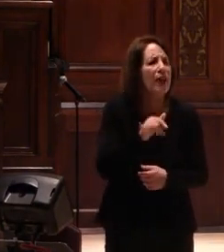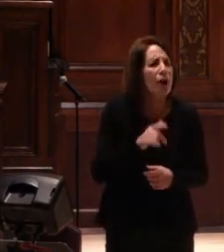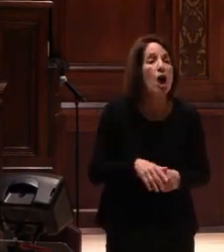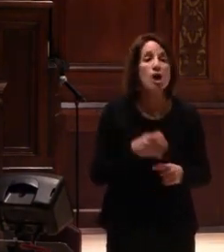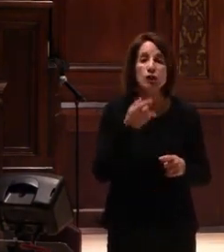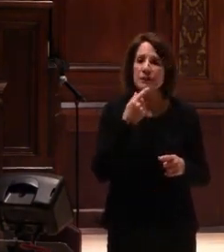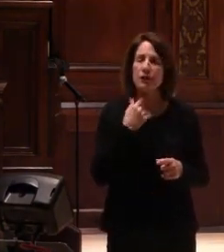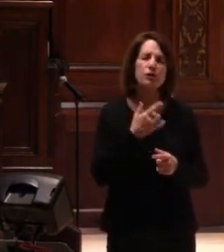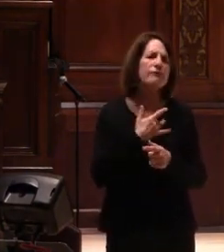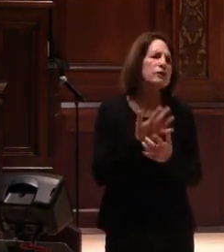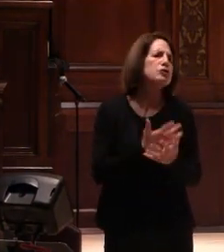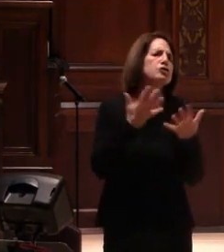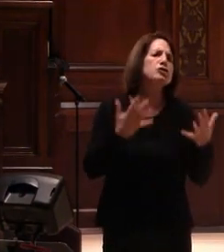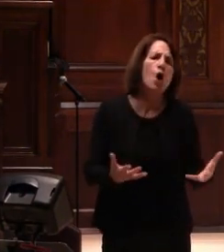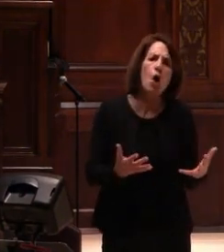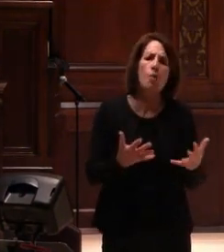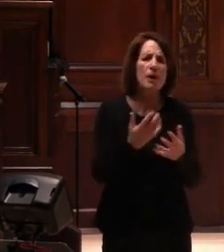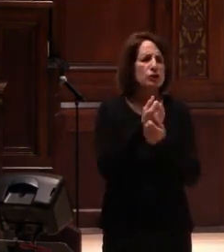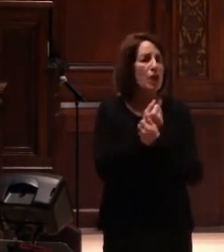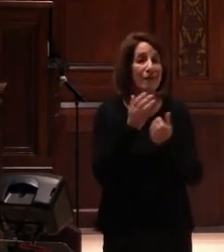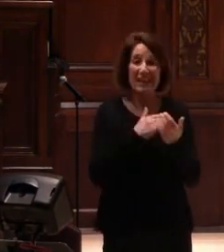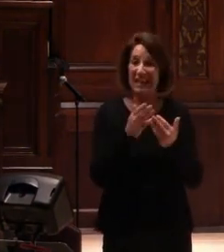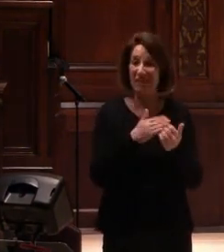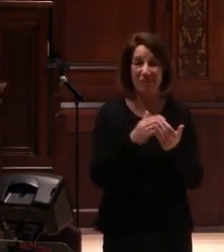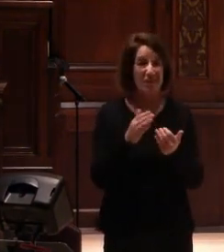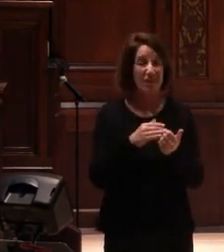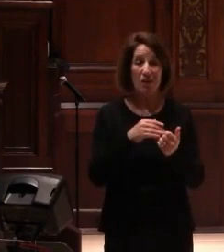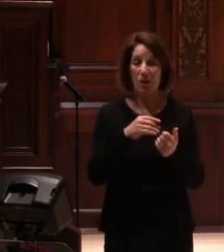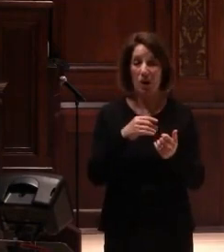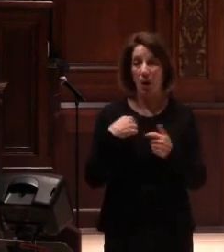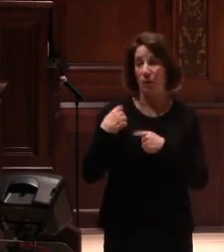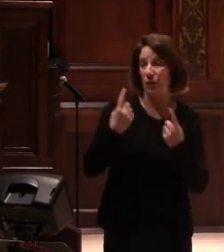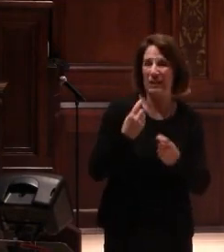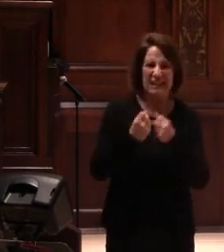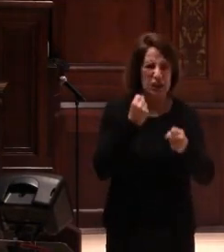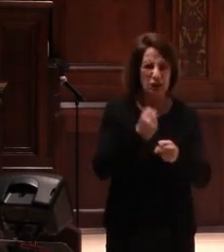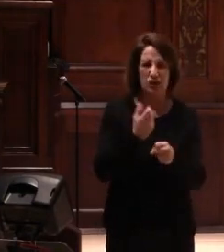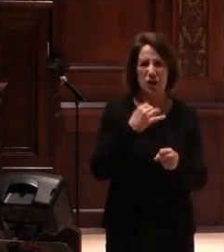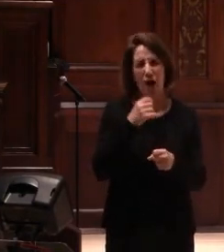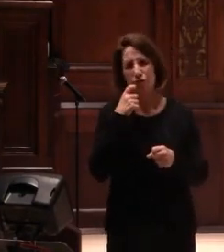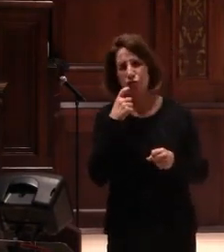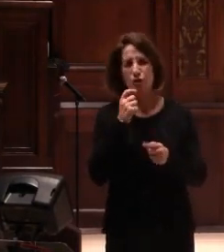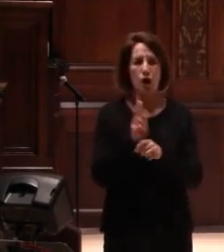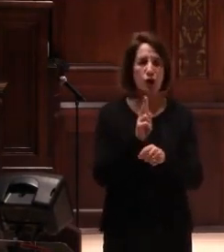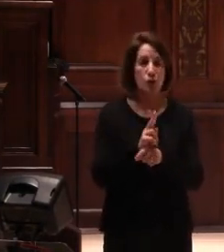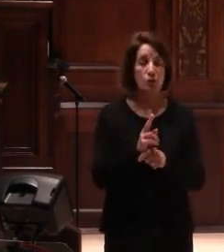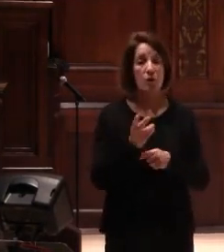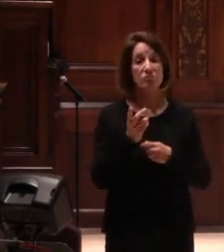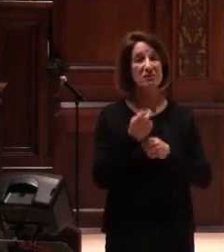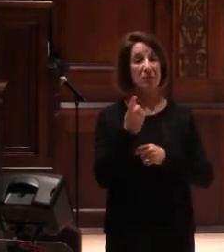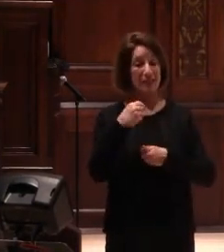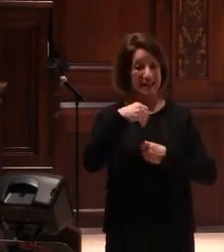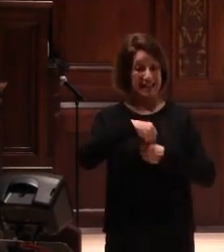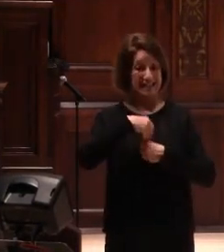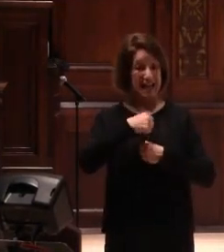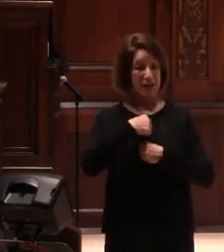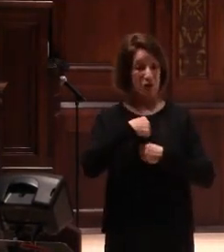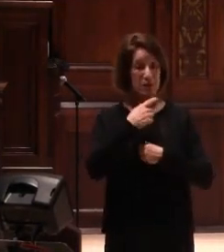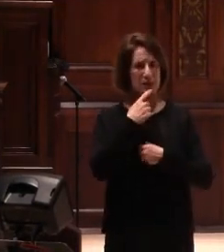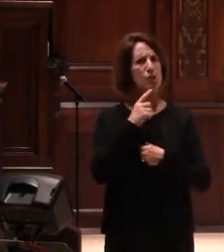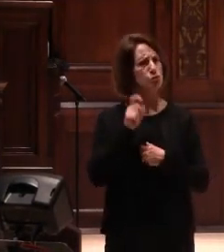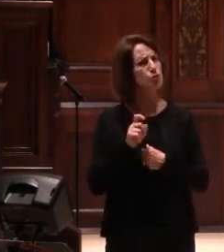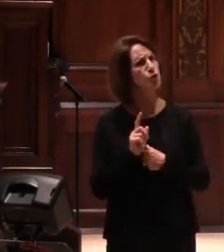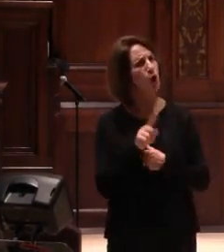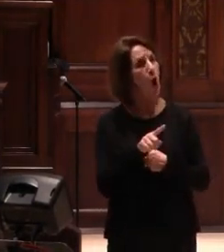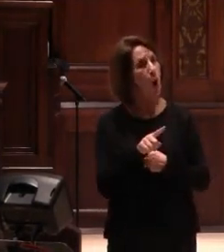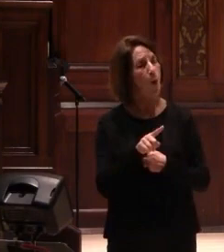much love even after years of drug use and relapses. And something inside of me said, you should go there. That still, small